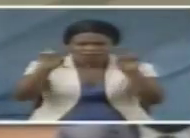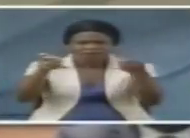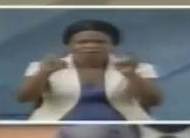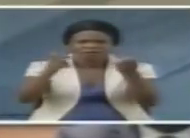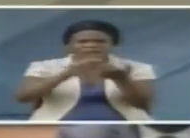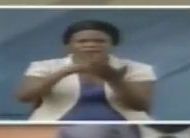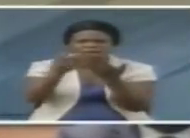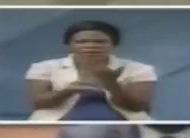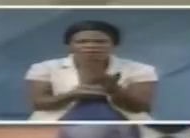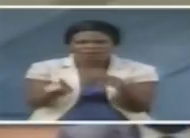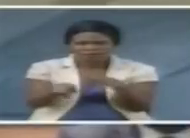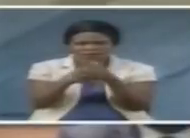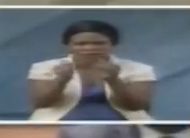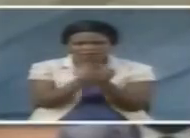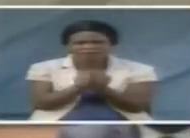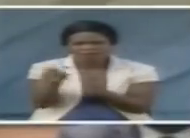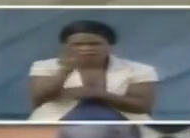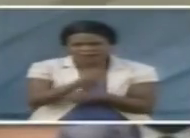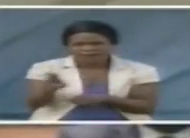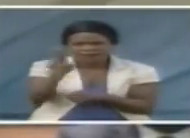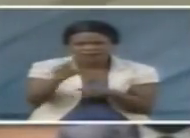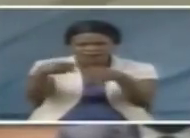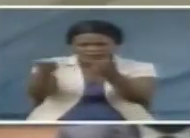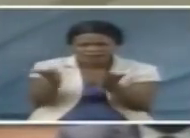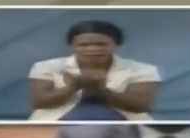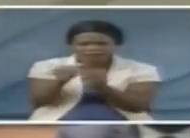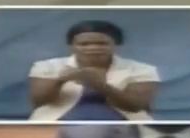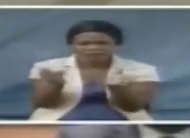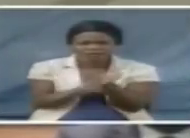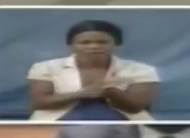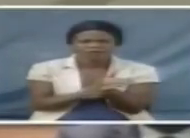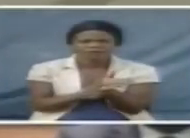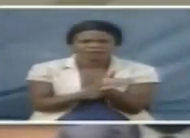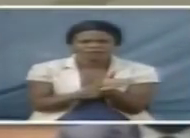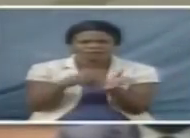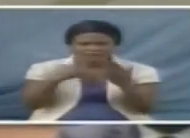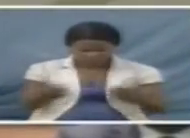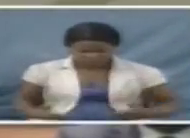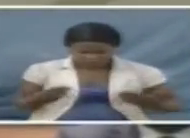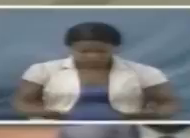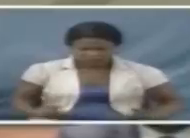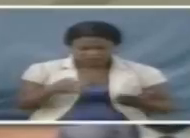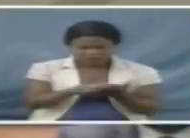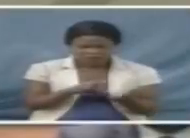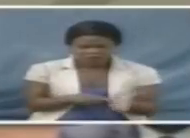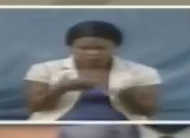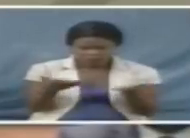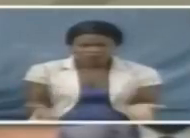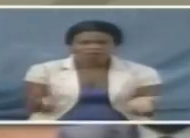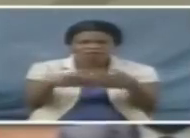the government will commence the land titling program, starting with the pilot of sites in